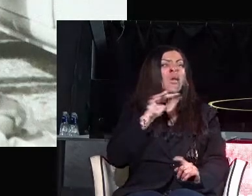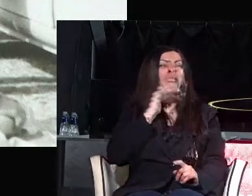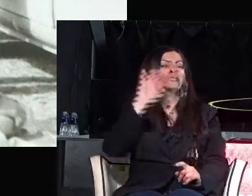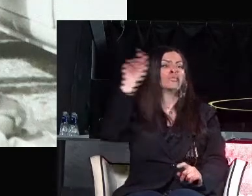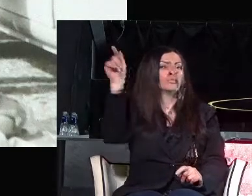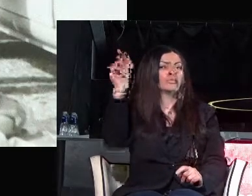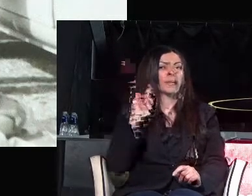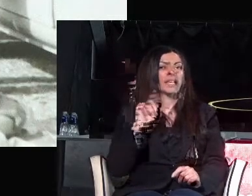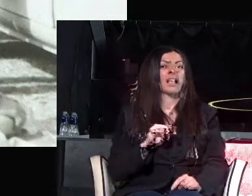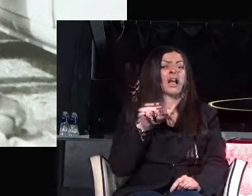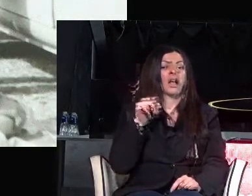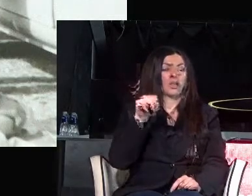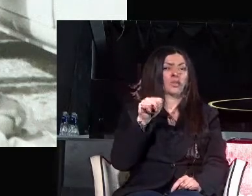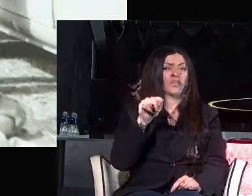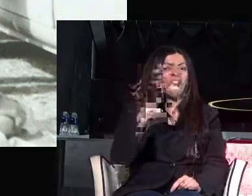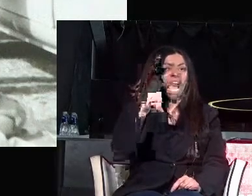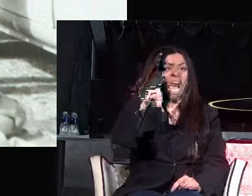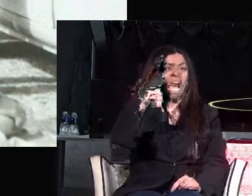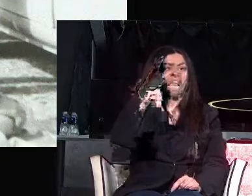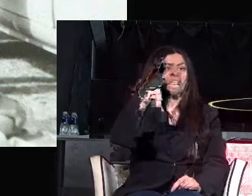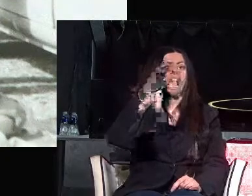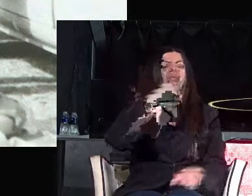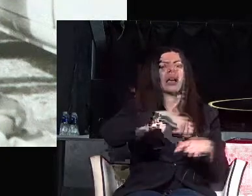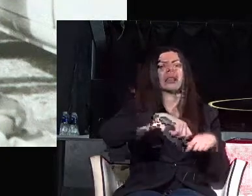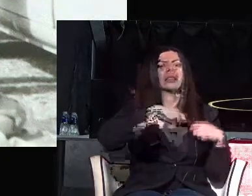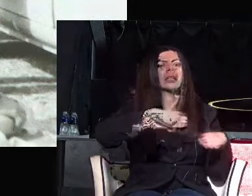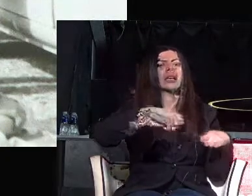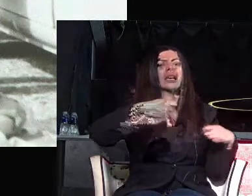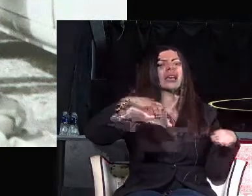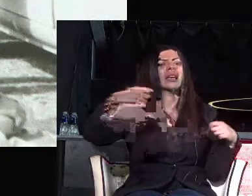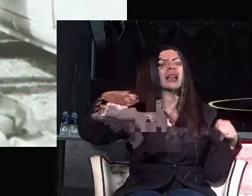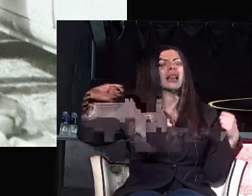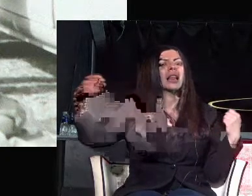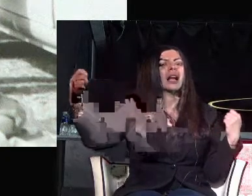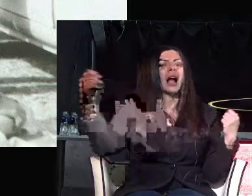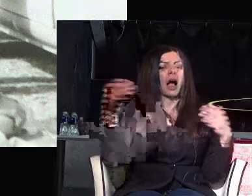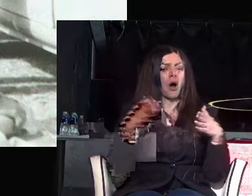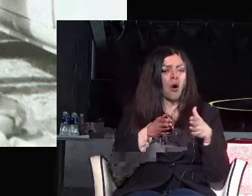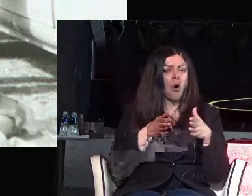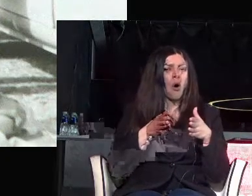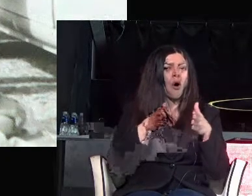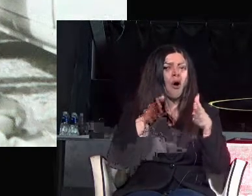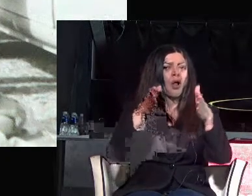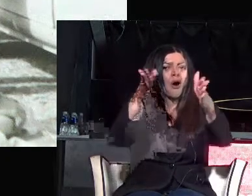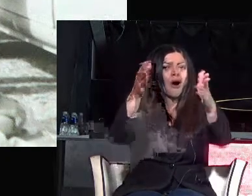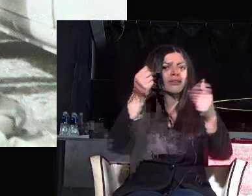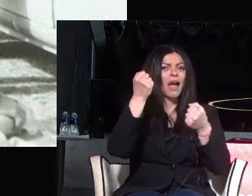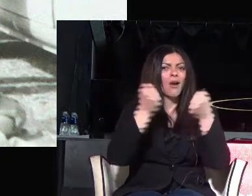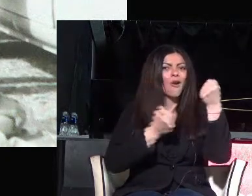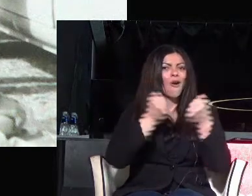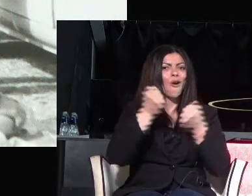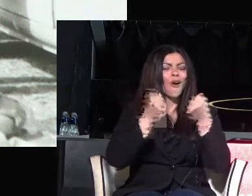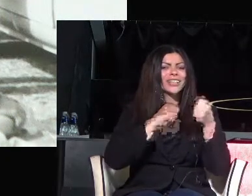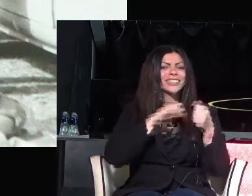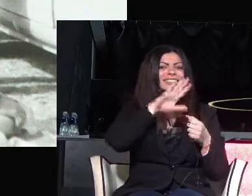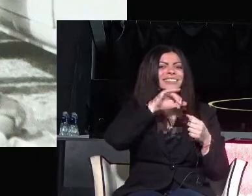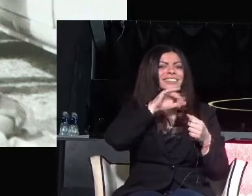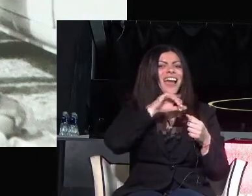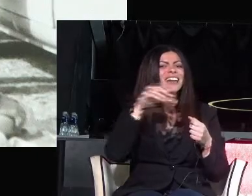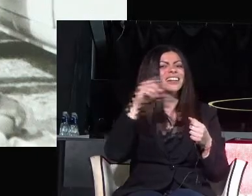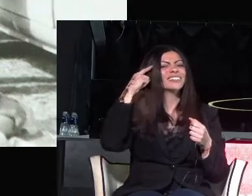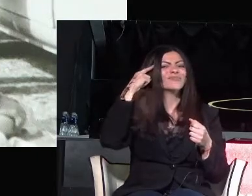they're old, probably Moskvich cars. And there is a lot of house equipment wrapped in nylon.